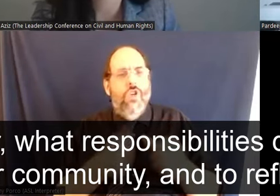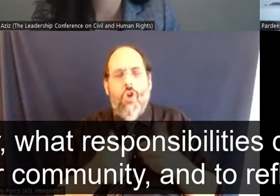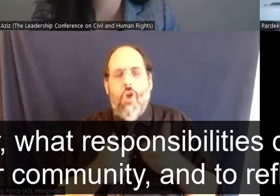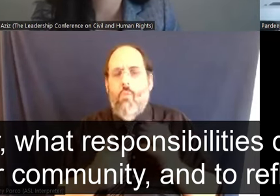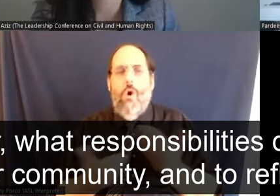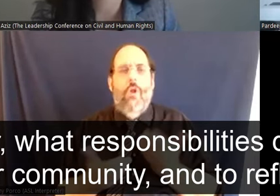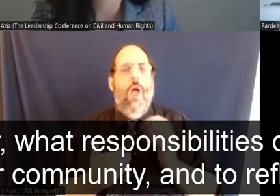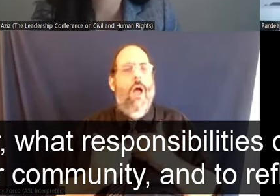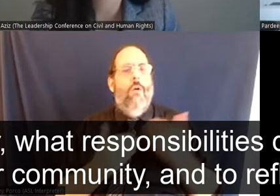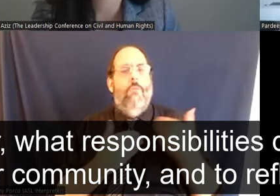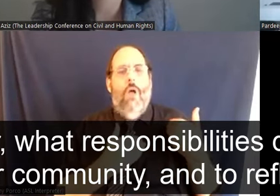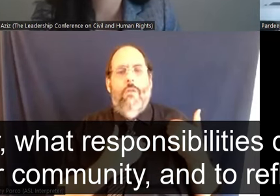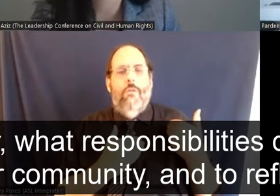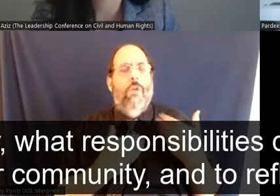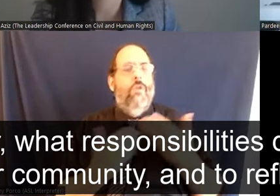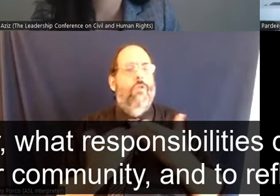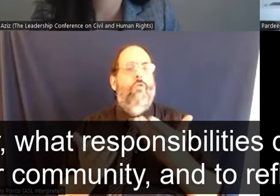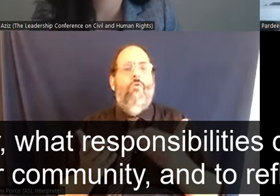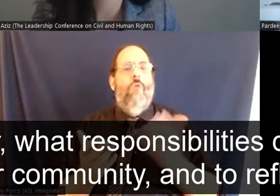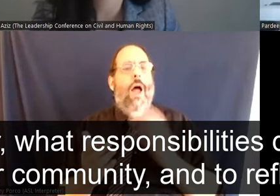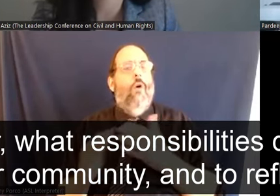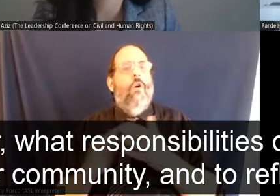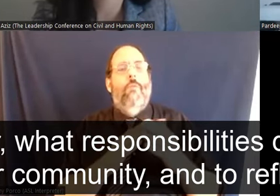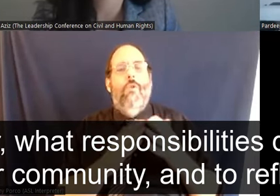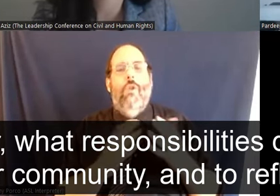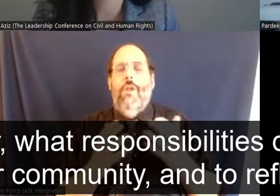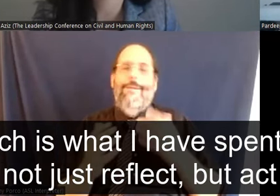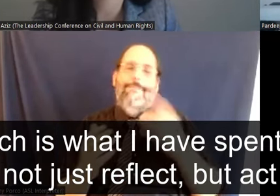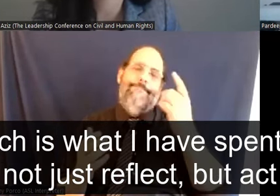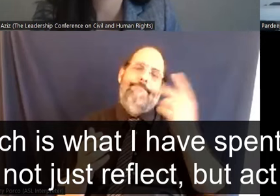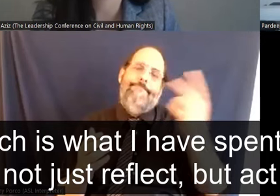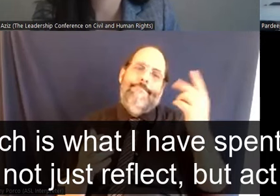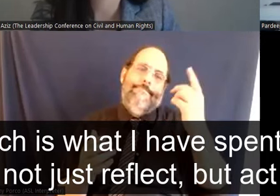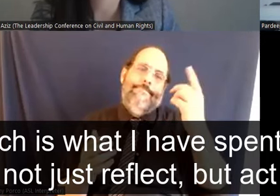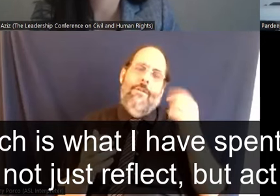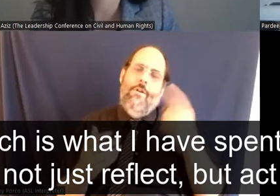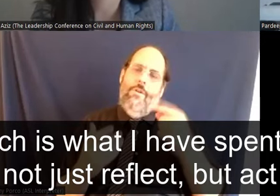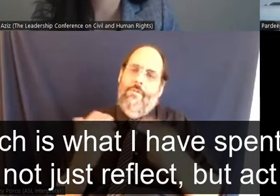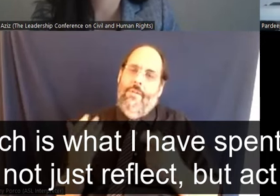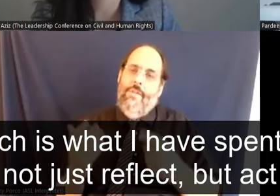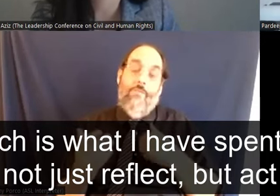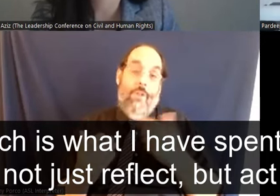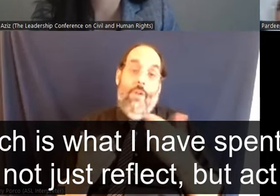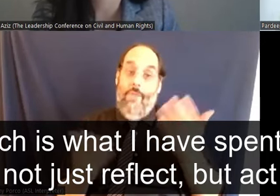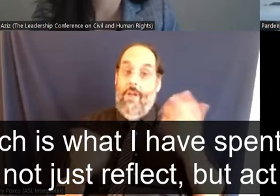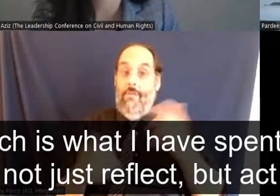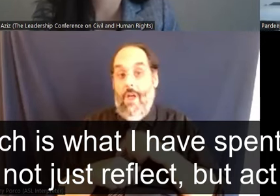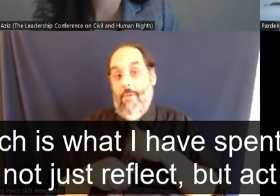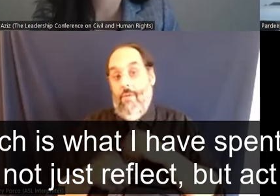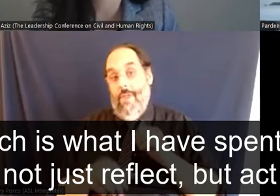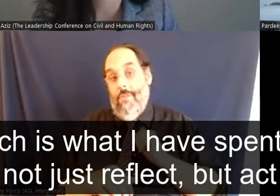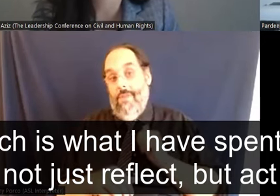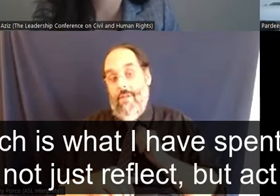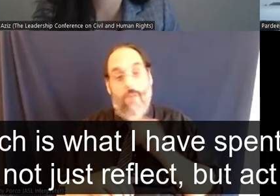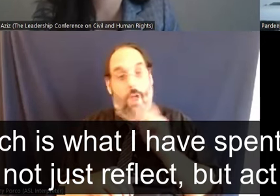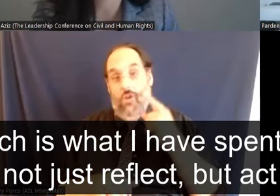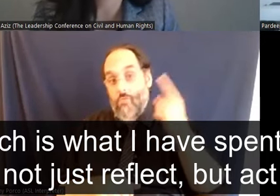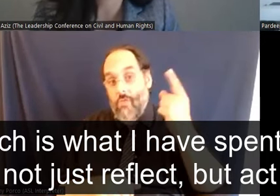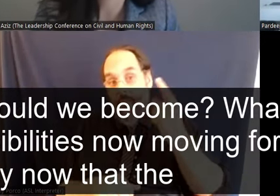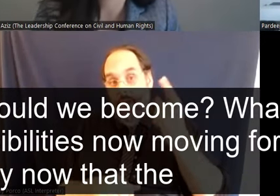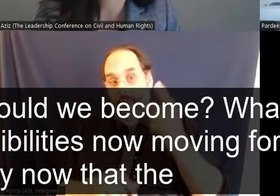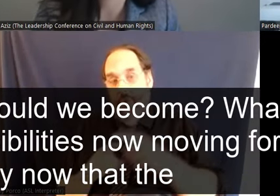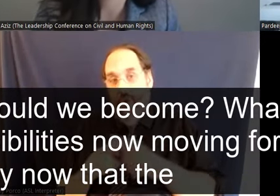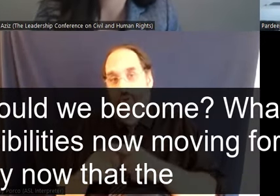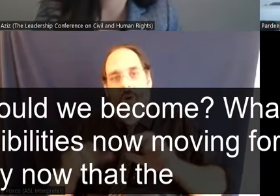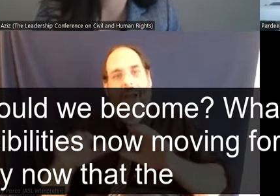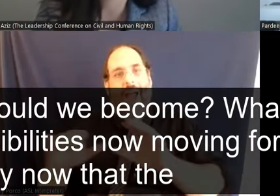do we have to the greater community? And to reflect on all of those, which is what I've spent a lot of time doing, but not just reflect, but act